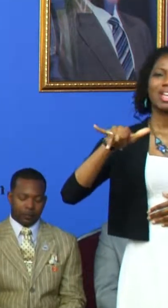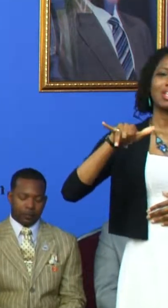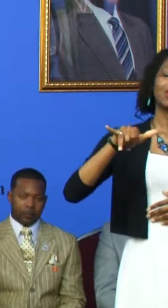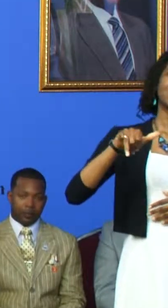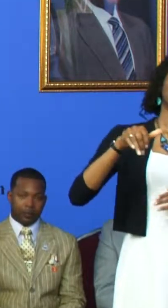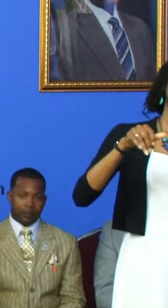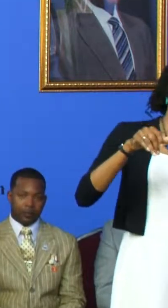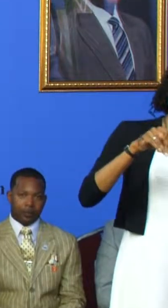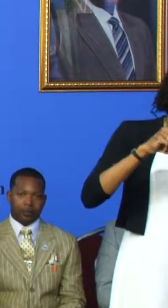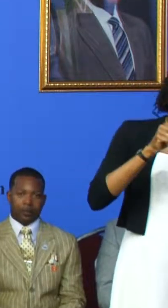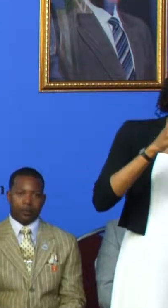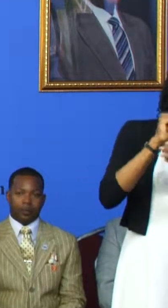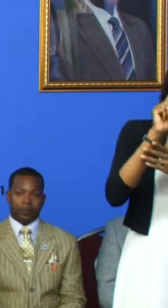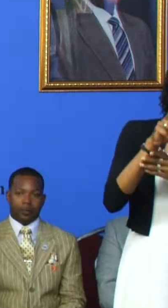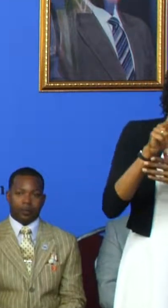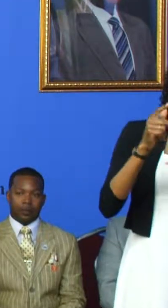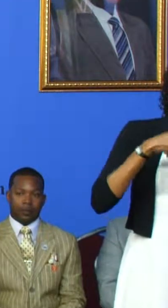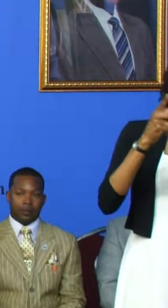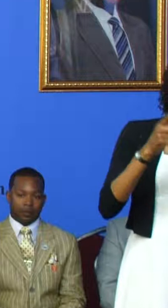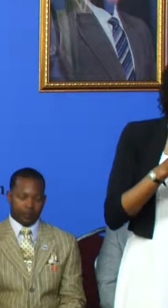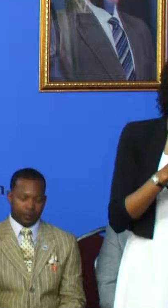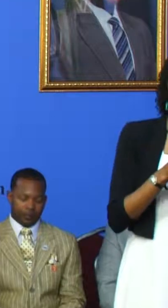have-nots.